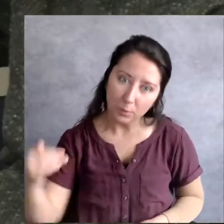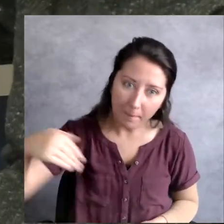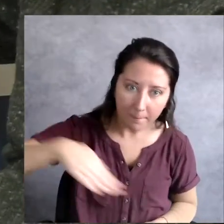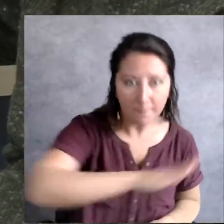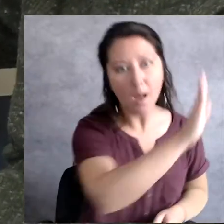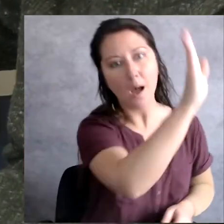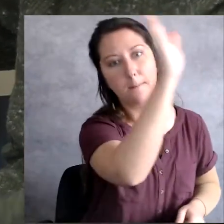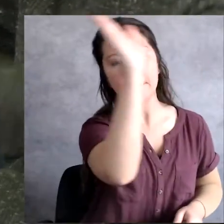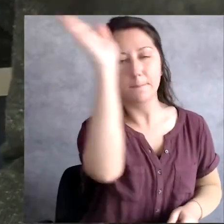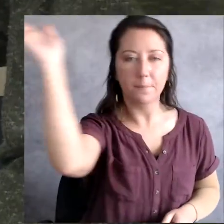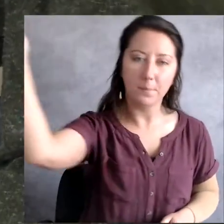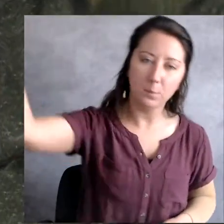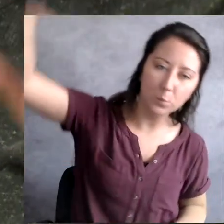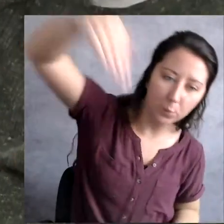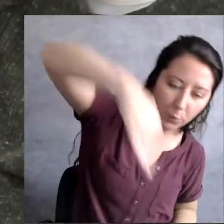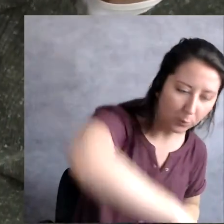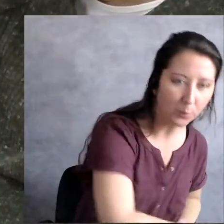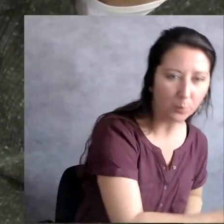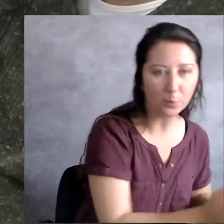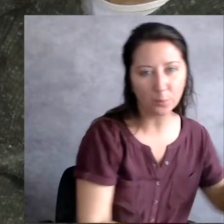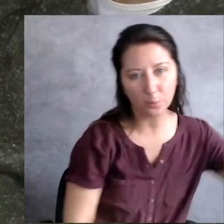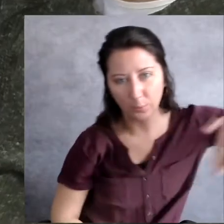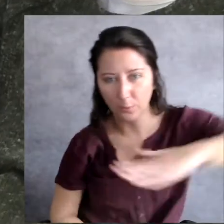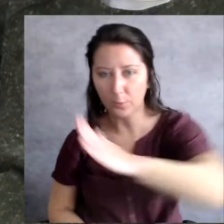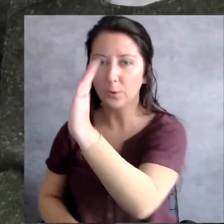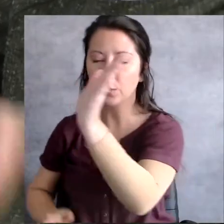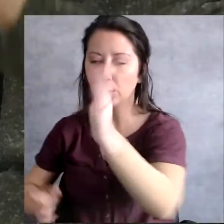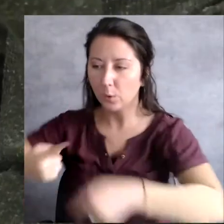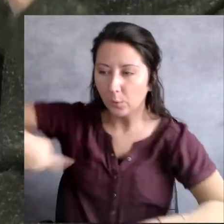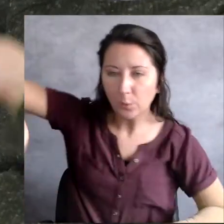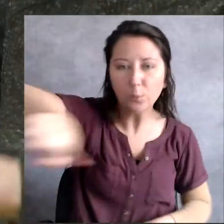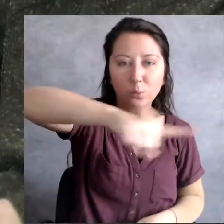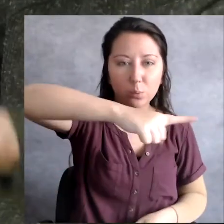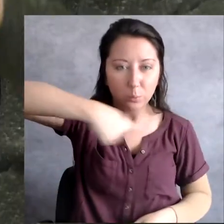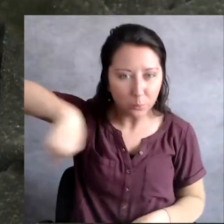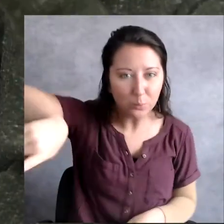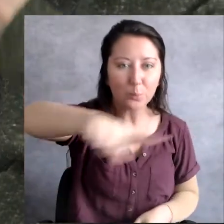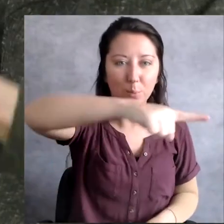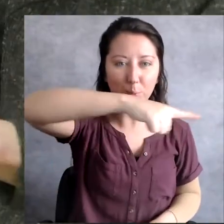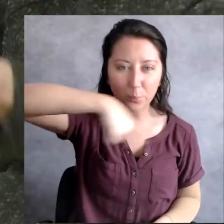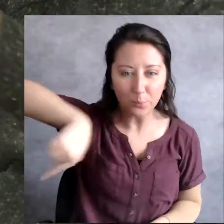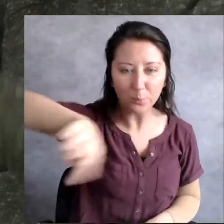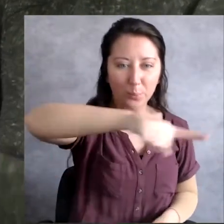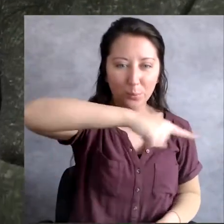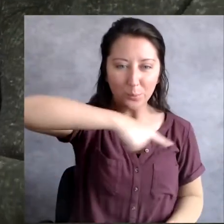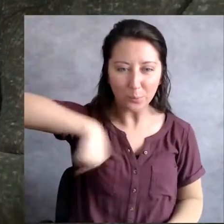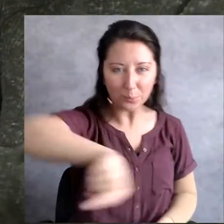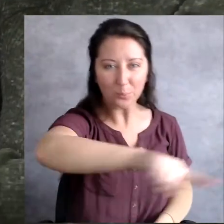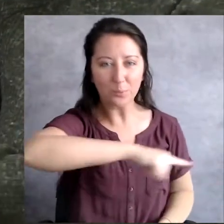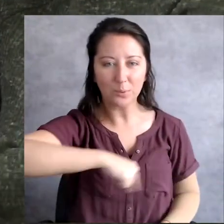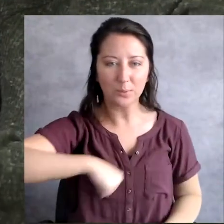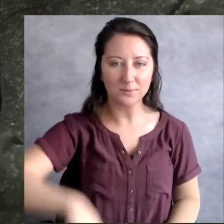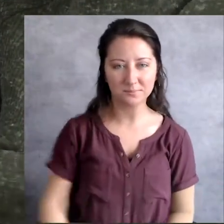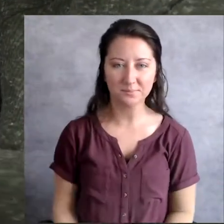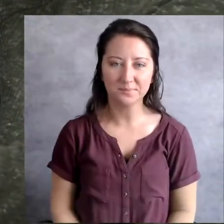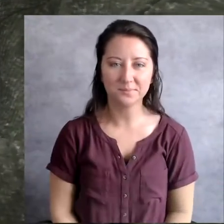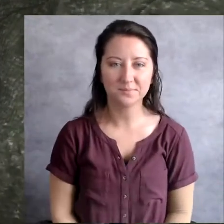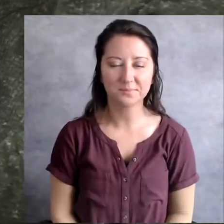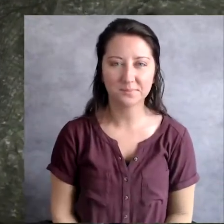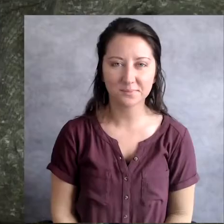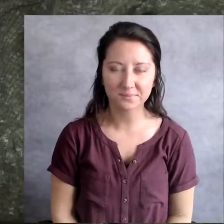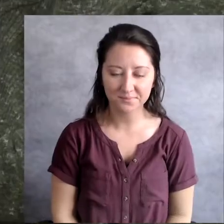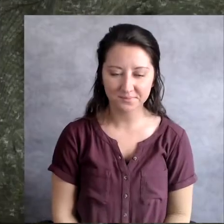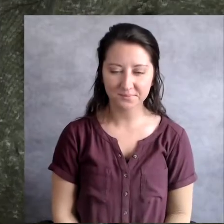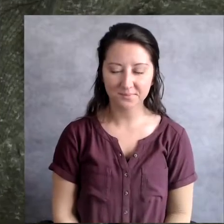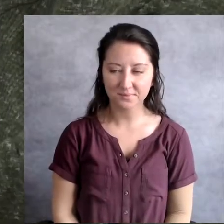Swoop up and swoop down. Swoop around and around and around.